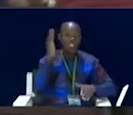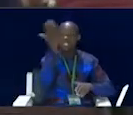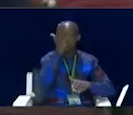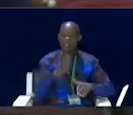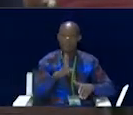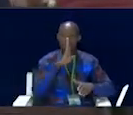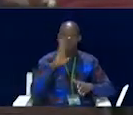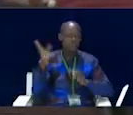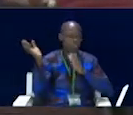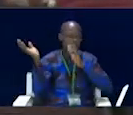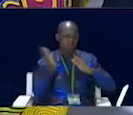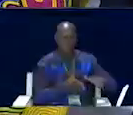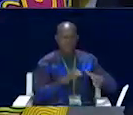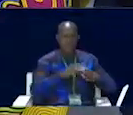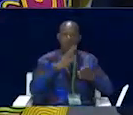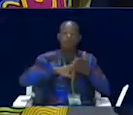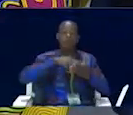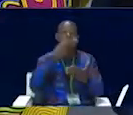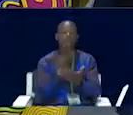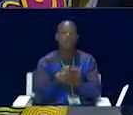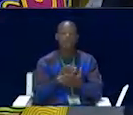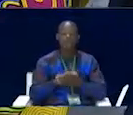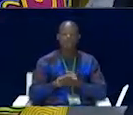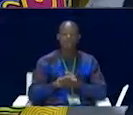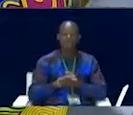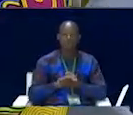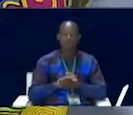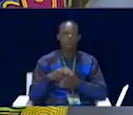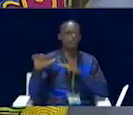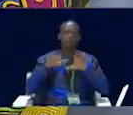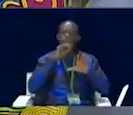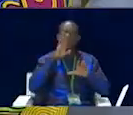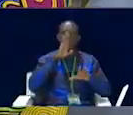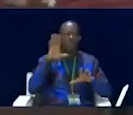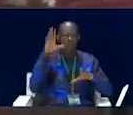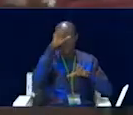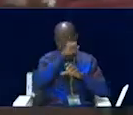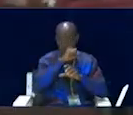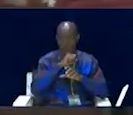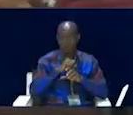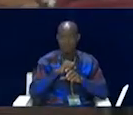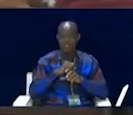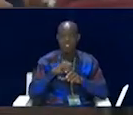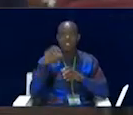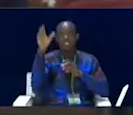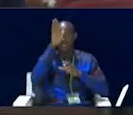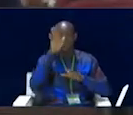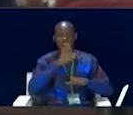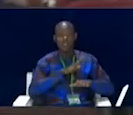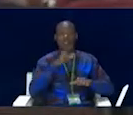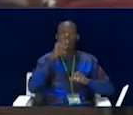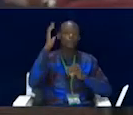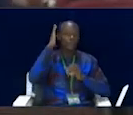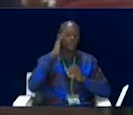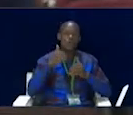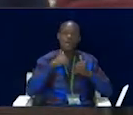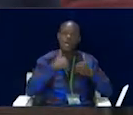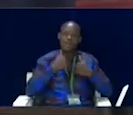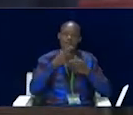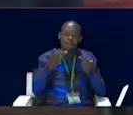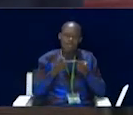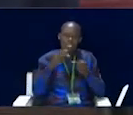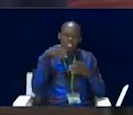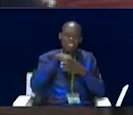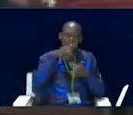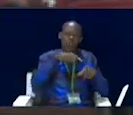be abandoned. Do not be discouraged. Discouragement should have no place in your heart. Tell the